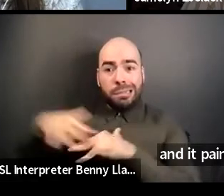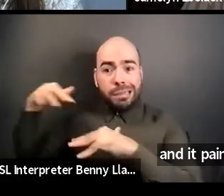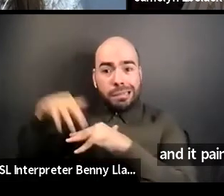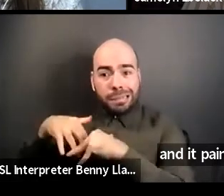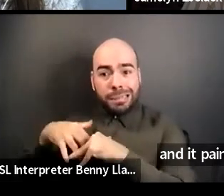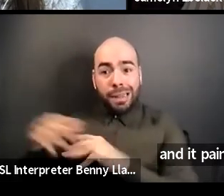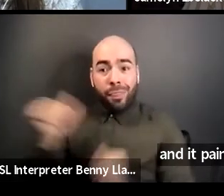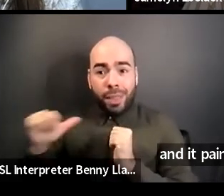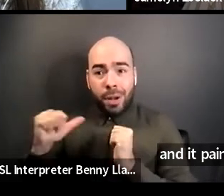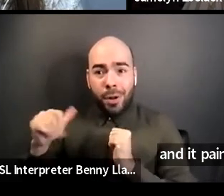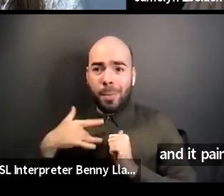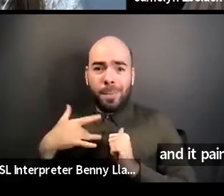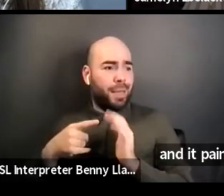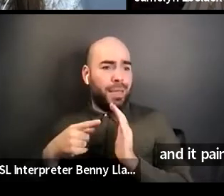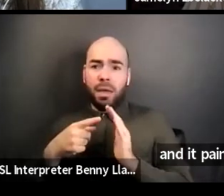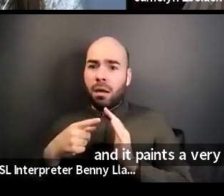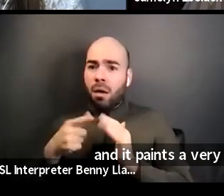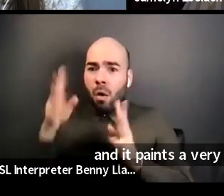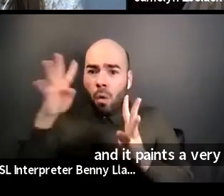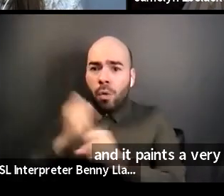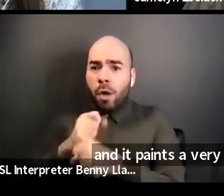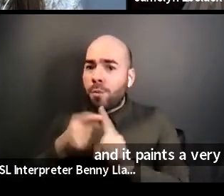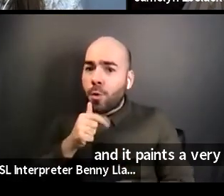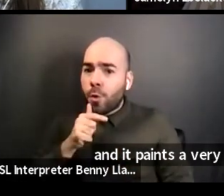of who we really are and our history.